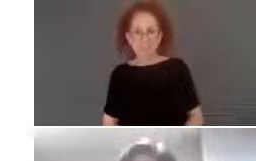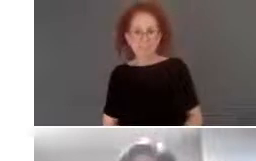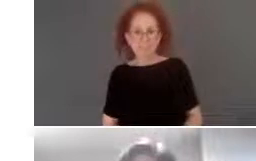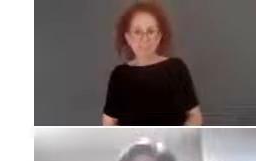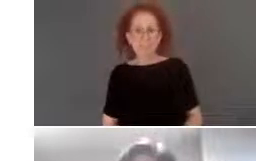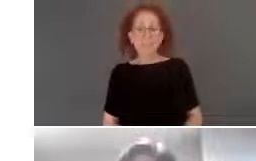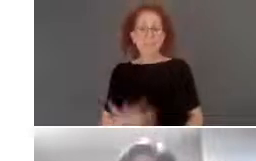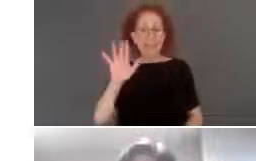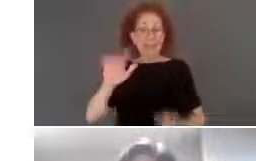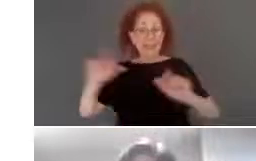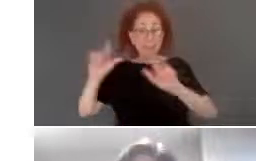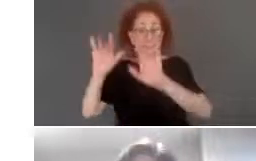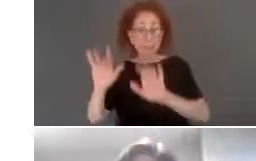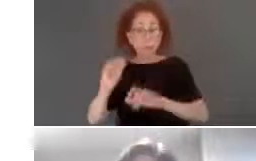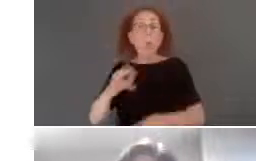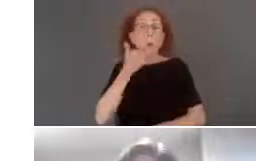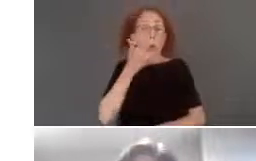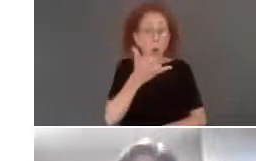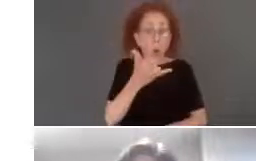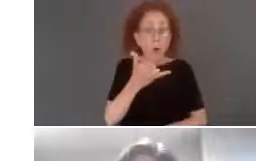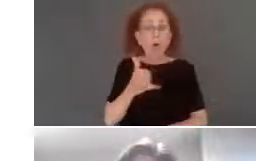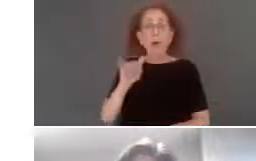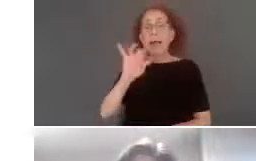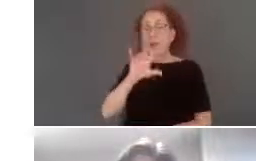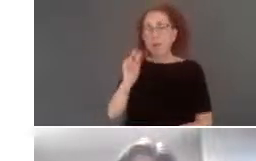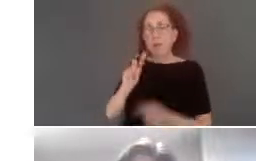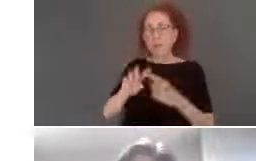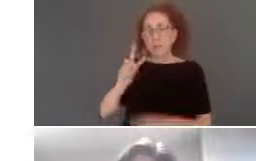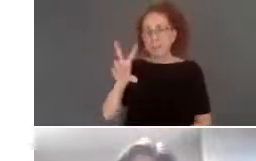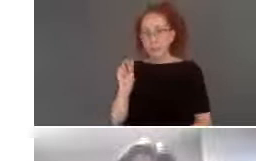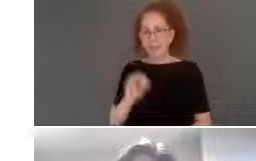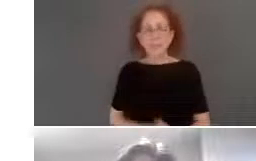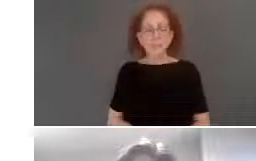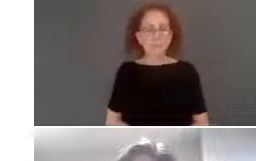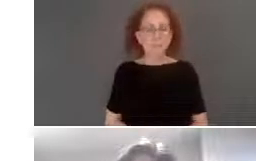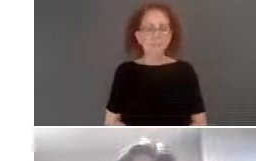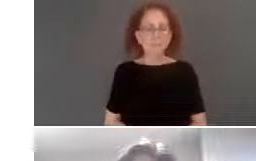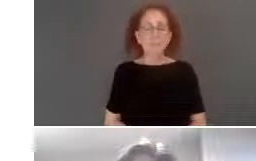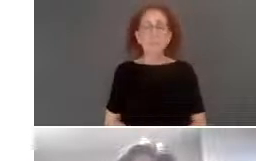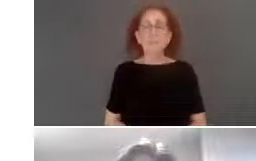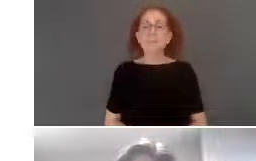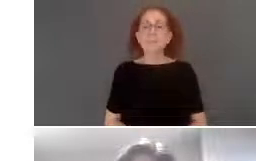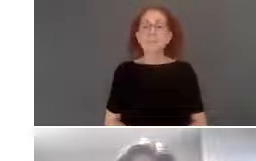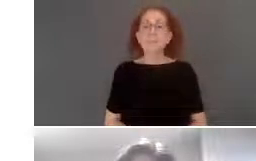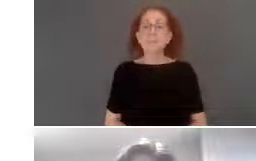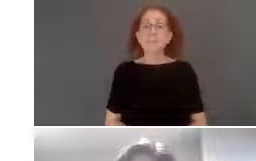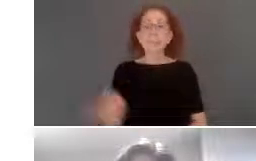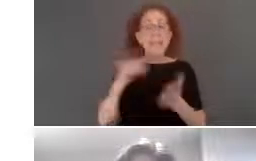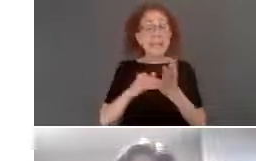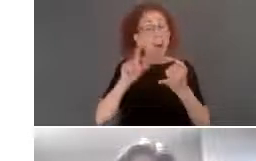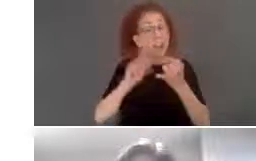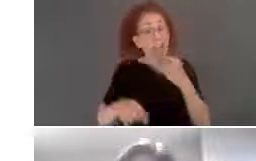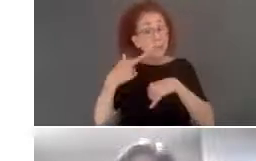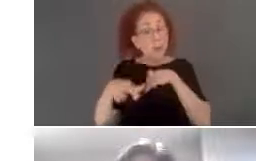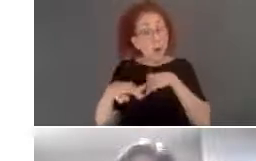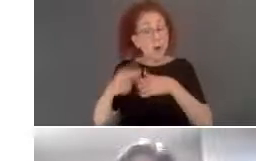link, or you can call this number between the hours of 8:30 and 6:30 p.m. Again, our last referral will be on